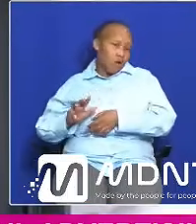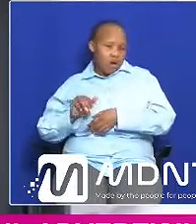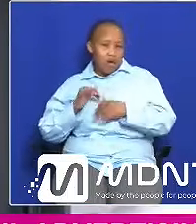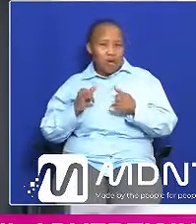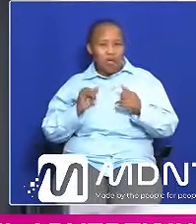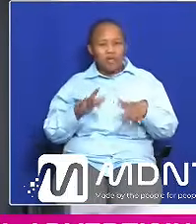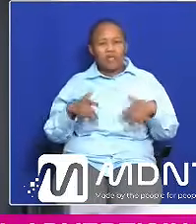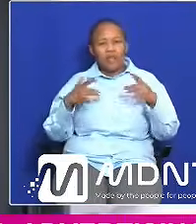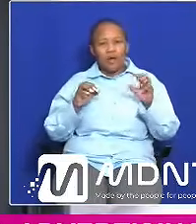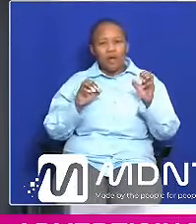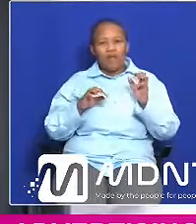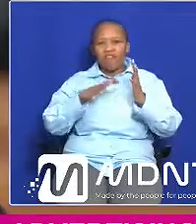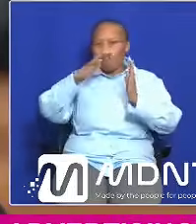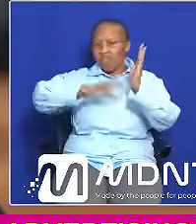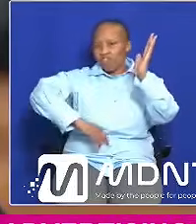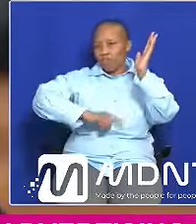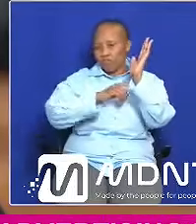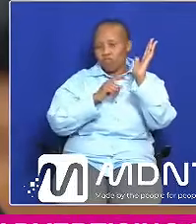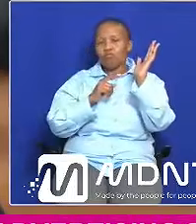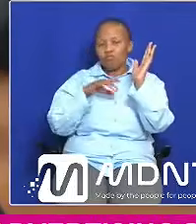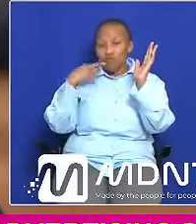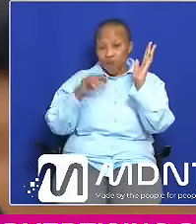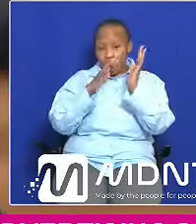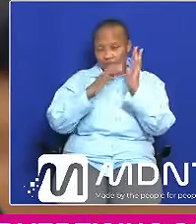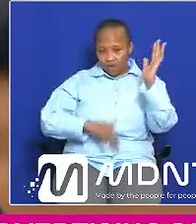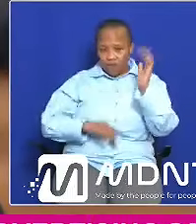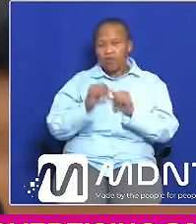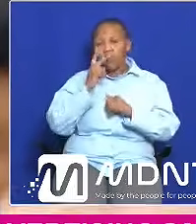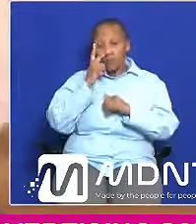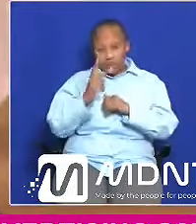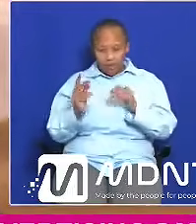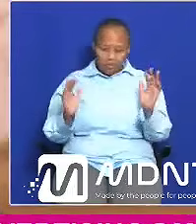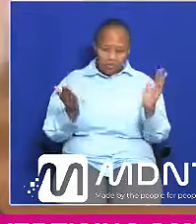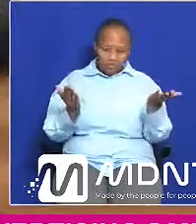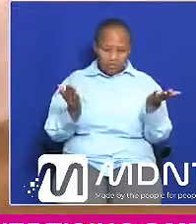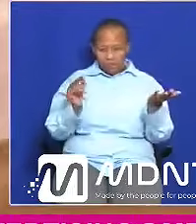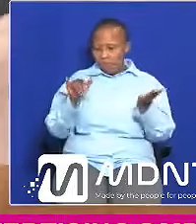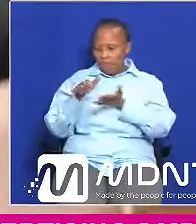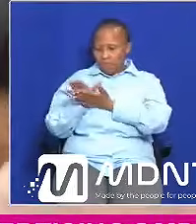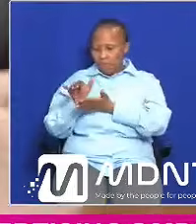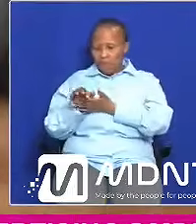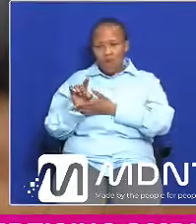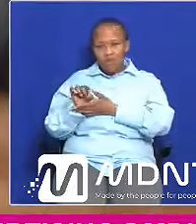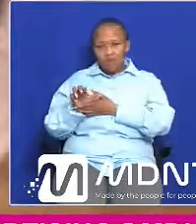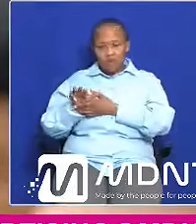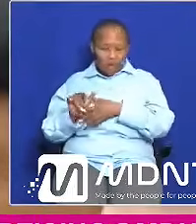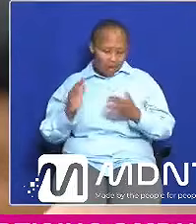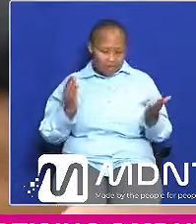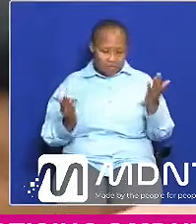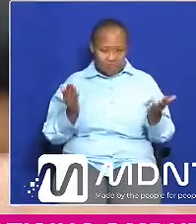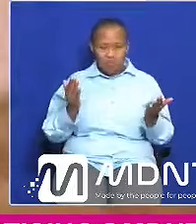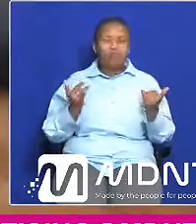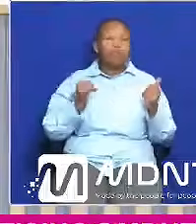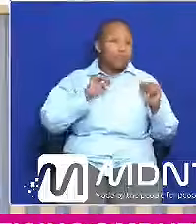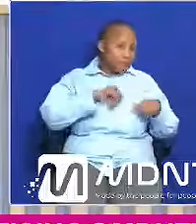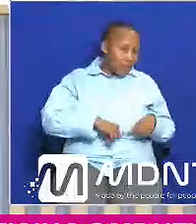open that PDF and see it's what we have printed from page 179. Indeed, that is what we requested. We must be able to, when we peruse through